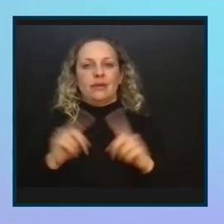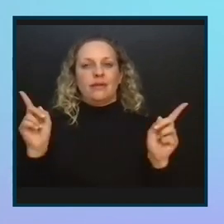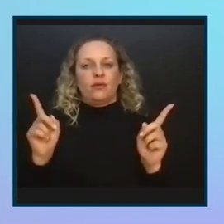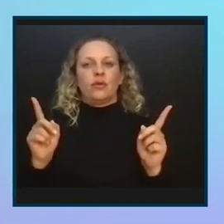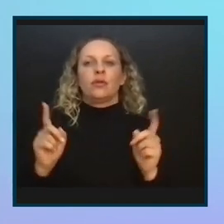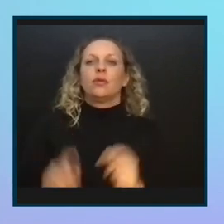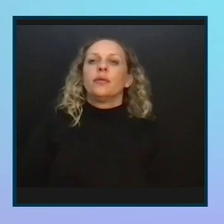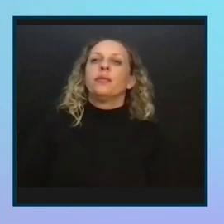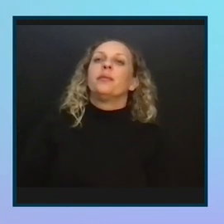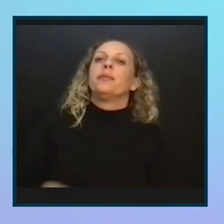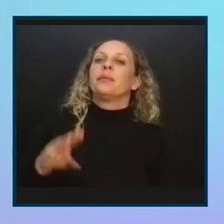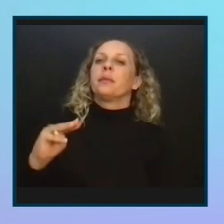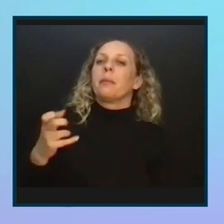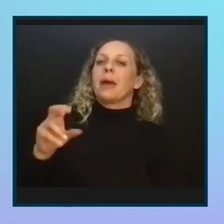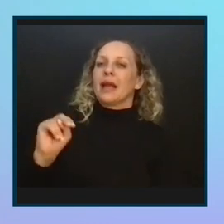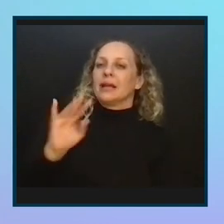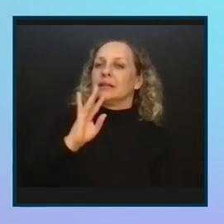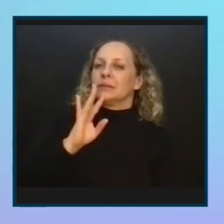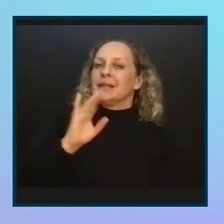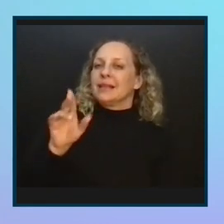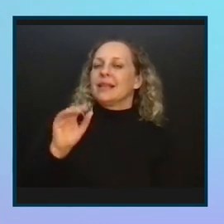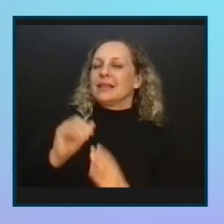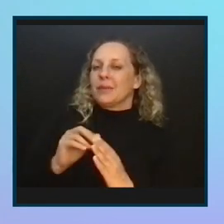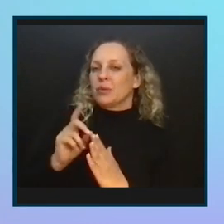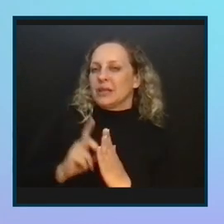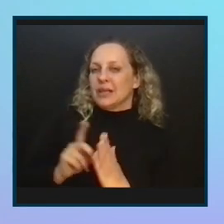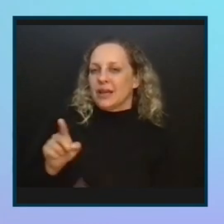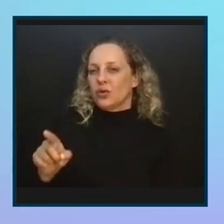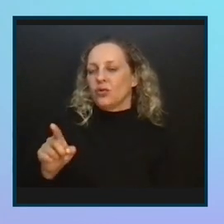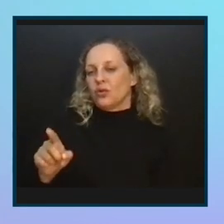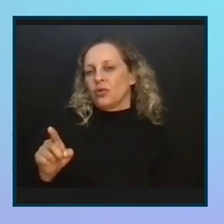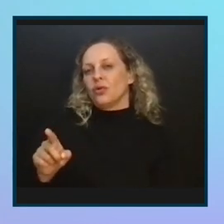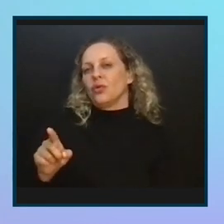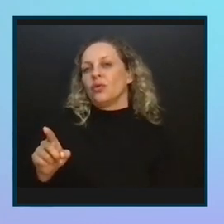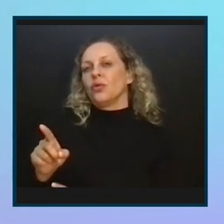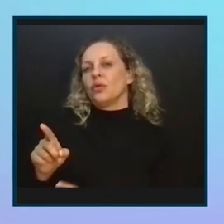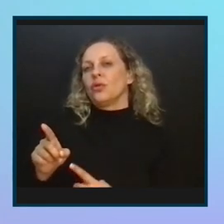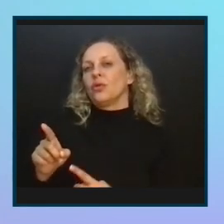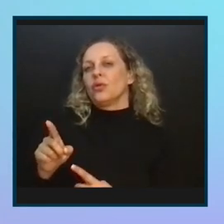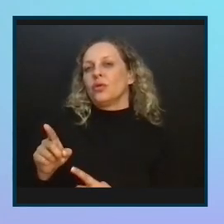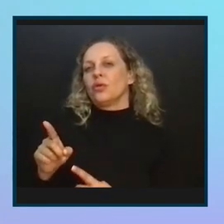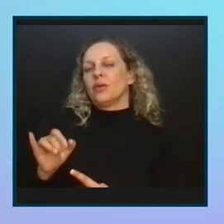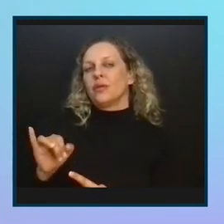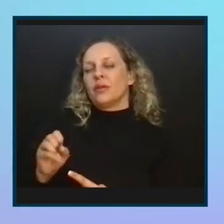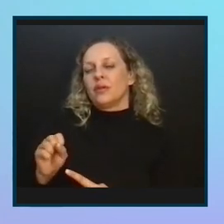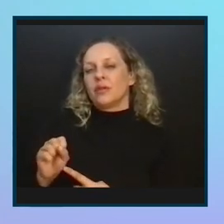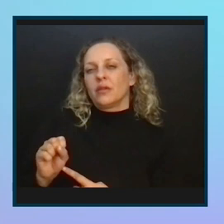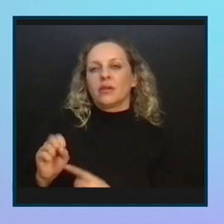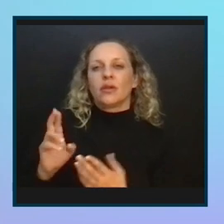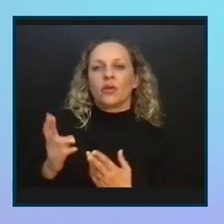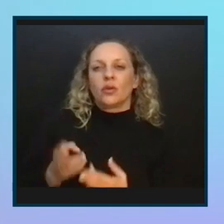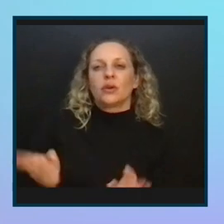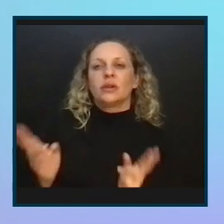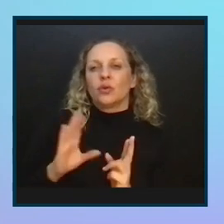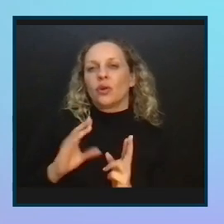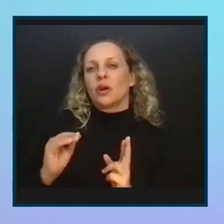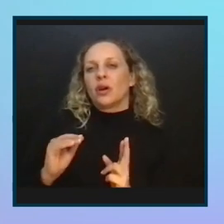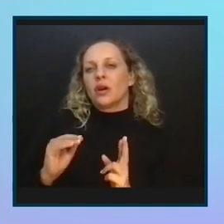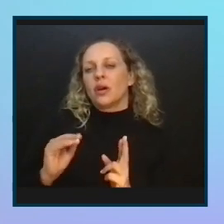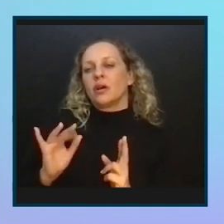So the accessibility designer acts as a resource